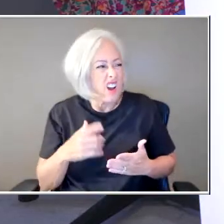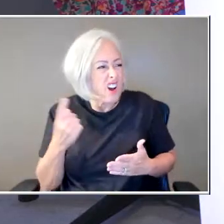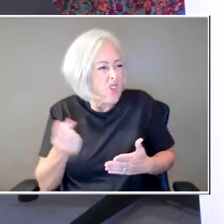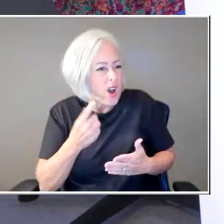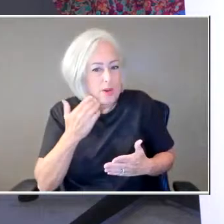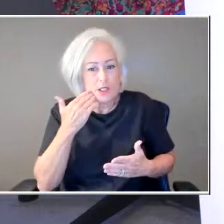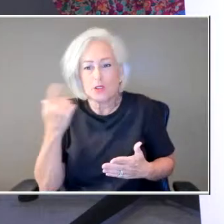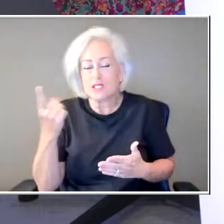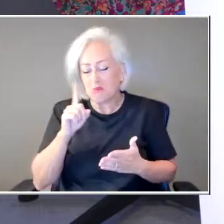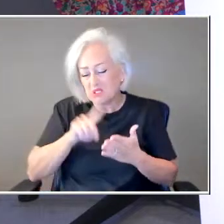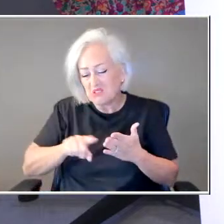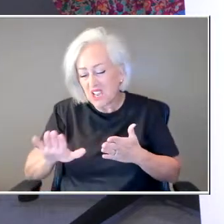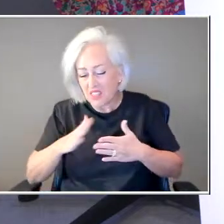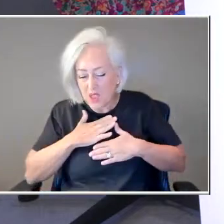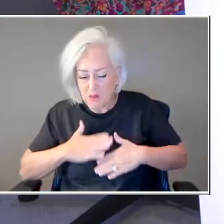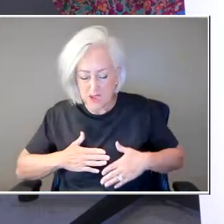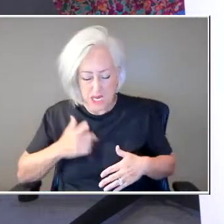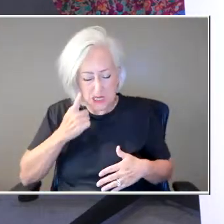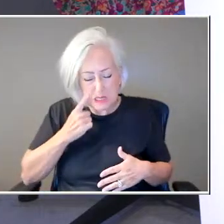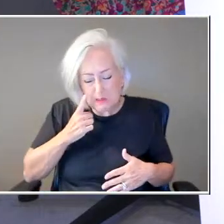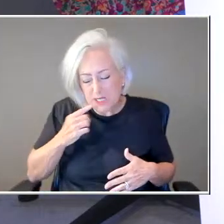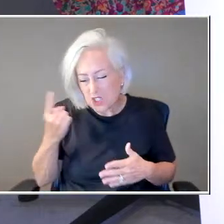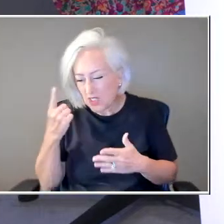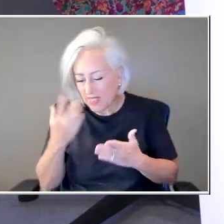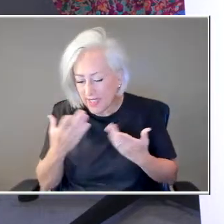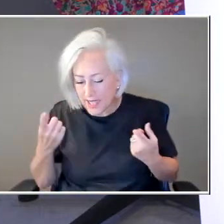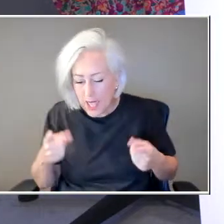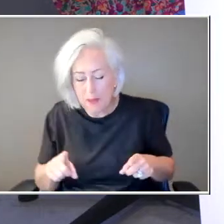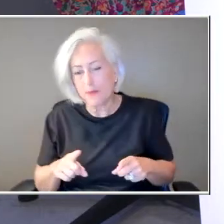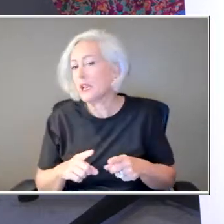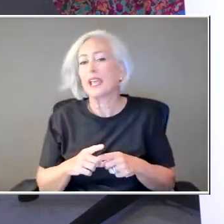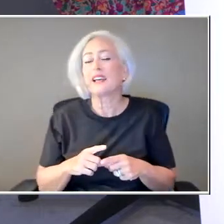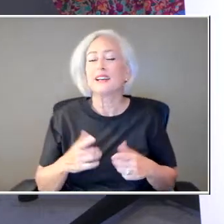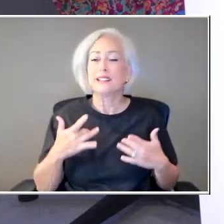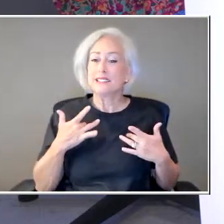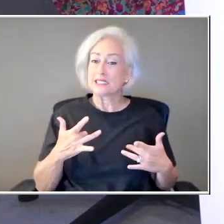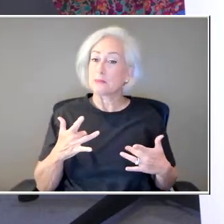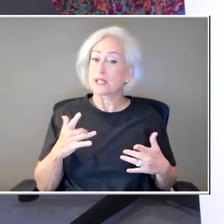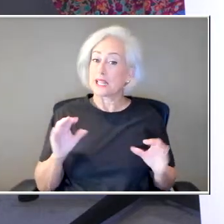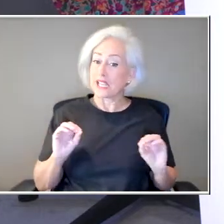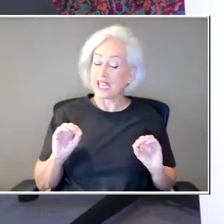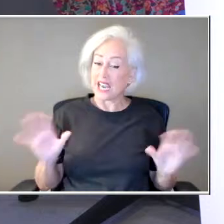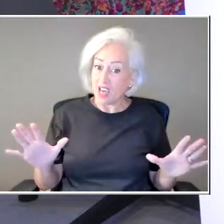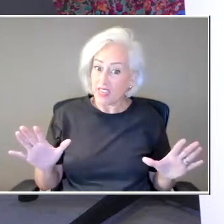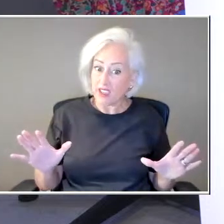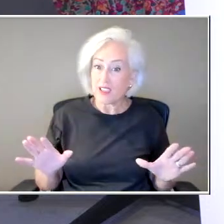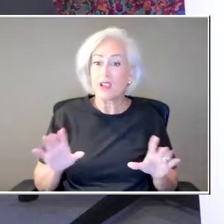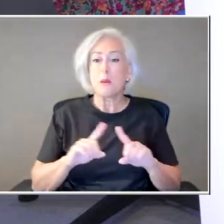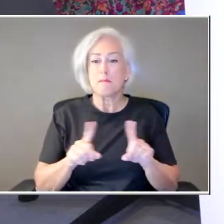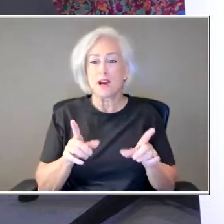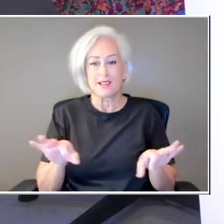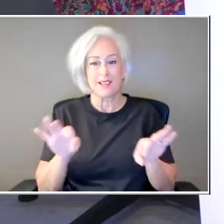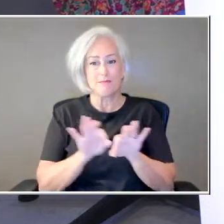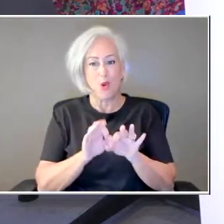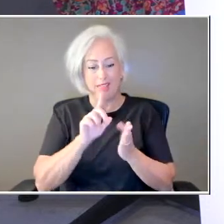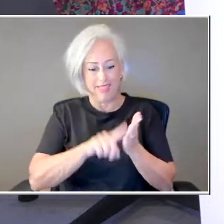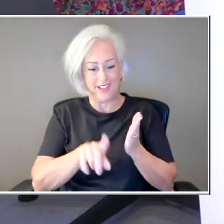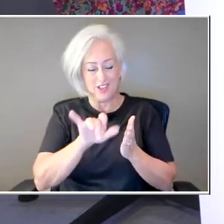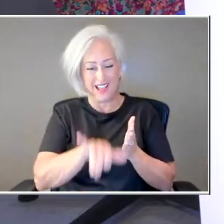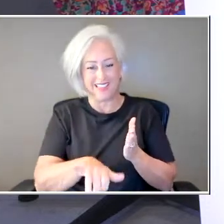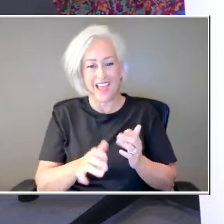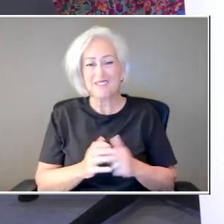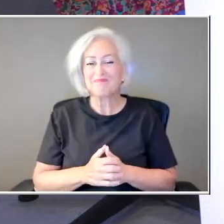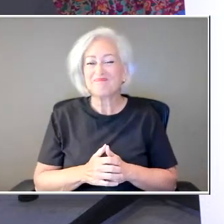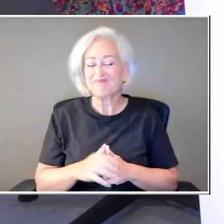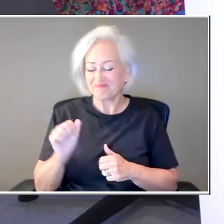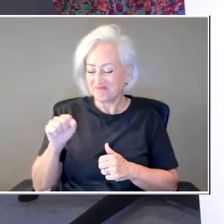and they always have some weird suspicious thing going on, and it's usually probably nothing, but the fact that they're checking, you gotta love that. Yeah,